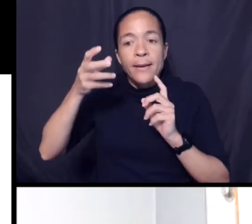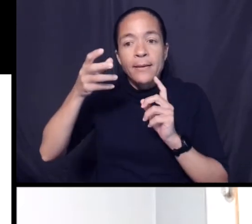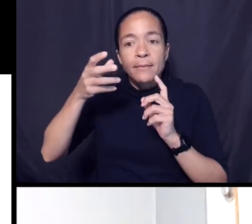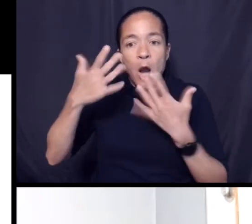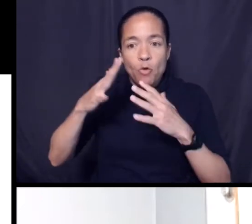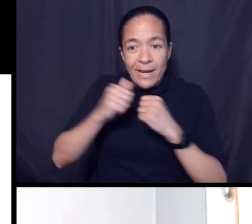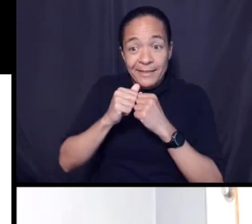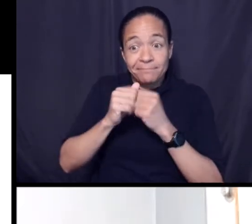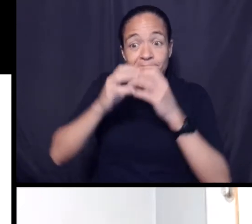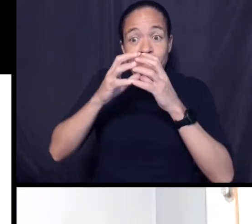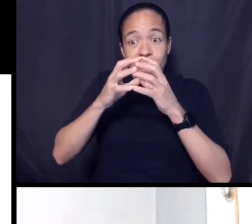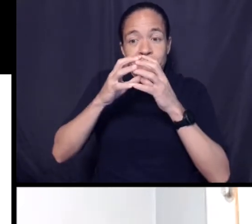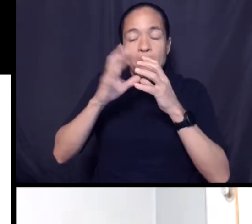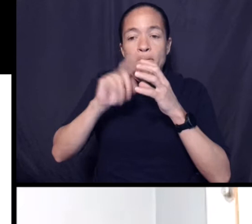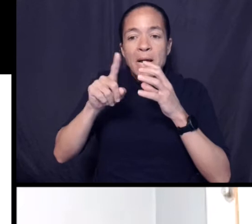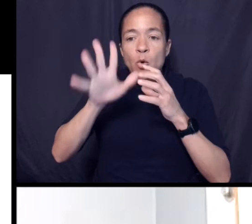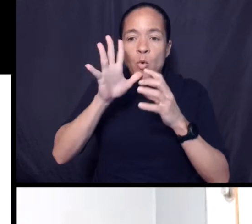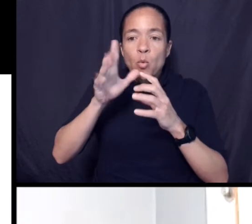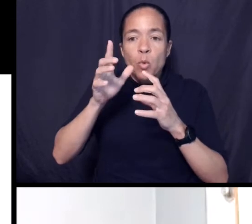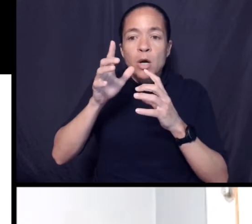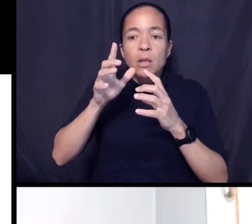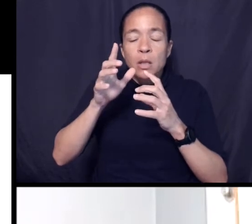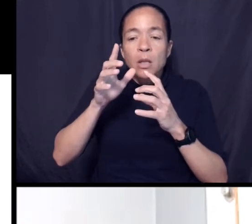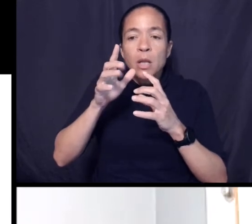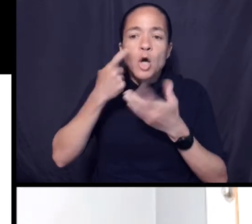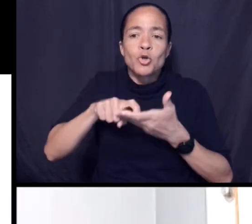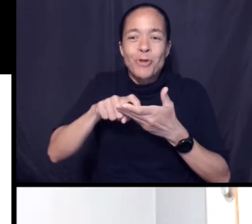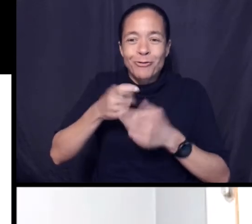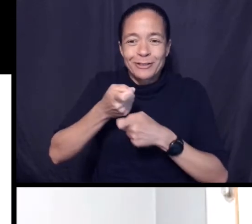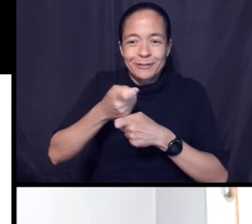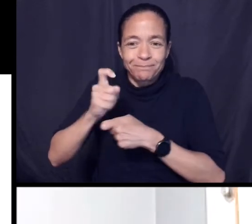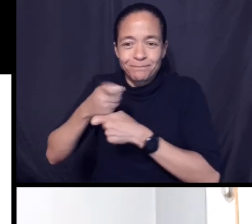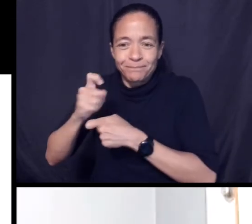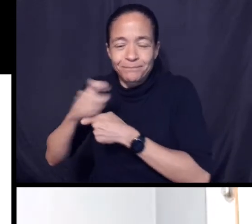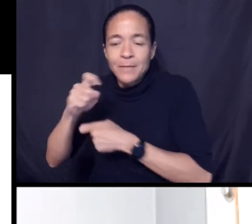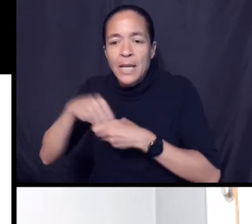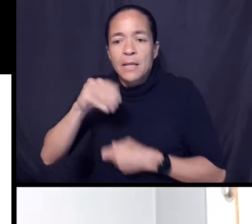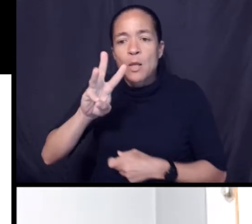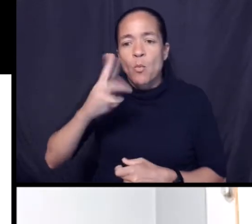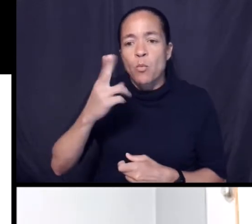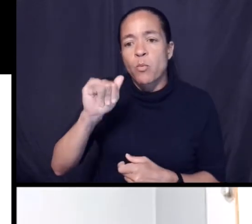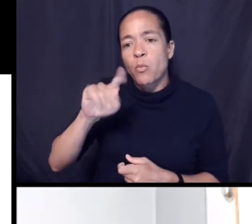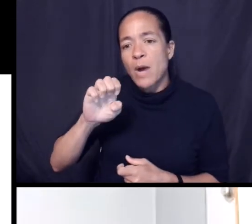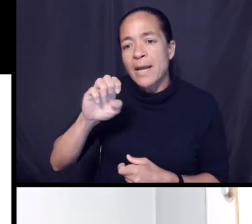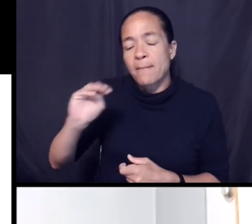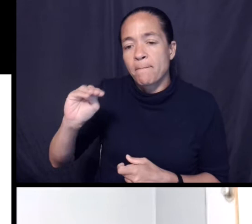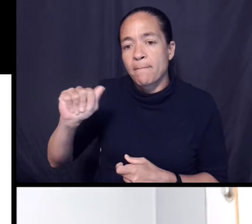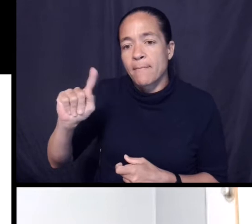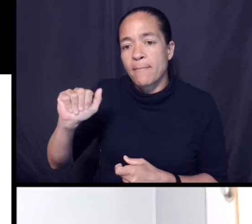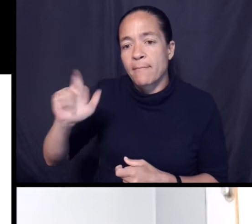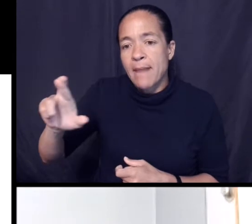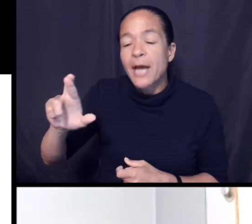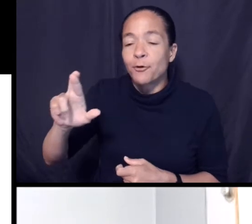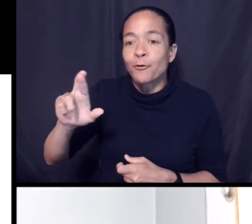already formed. Now you end up seeing more of a destructive process, especially in the white matter of the brain where you have white